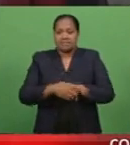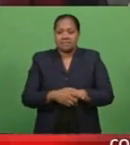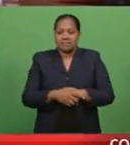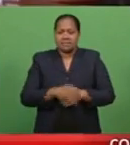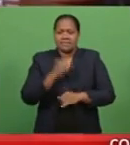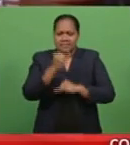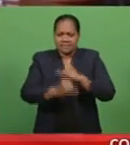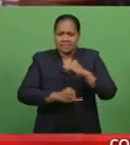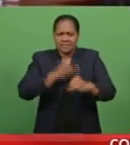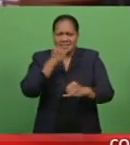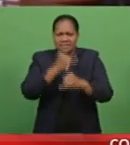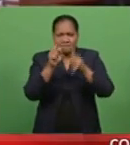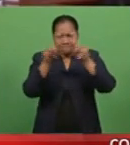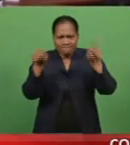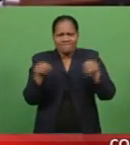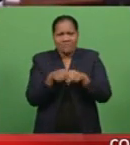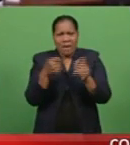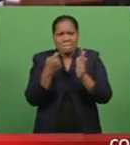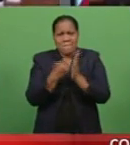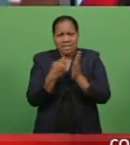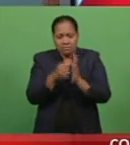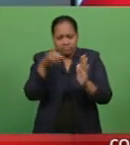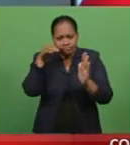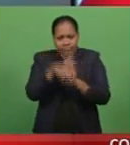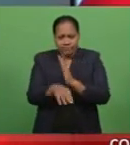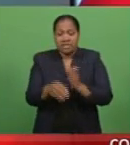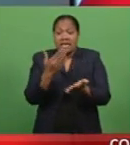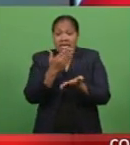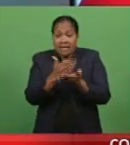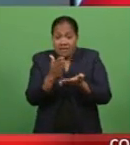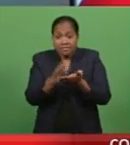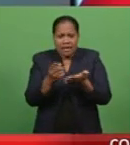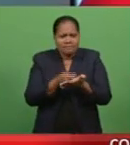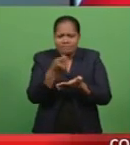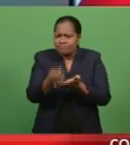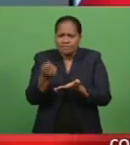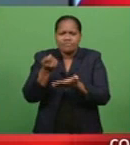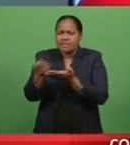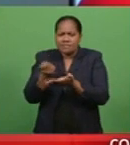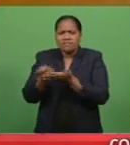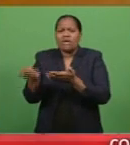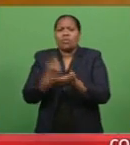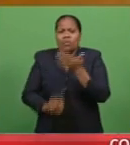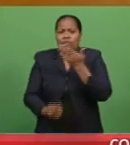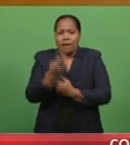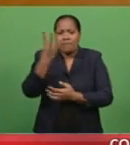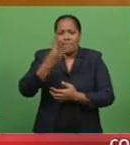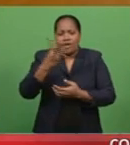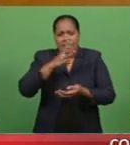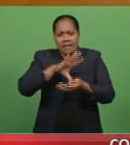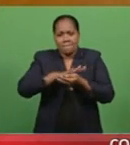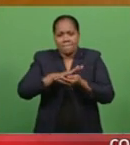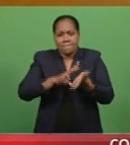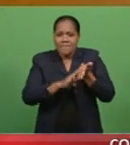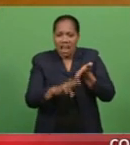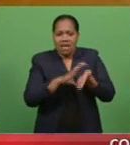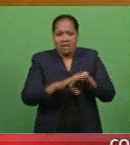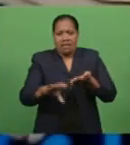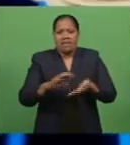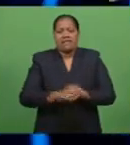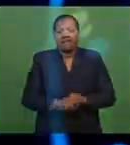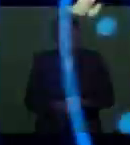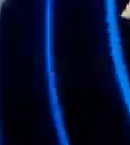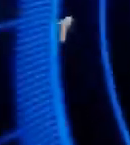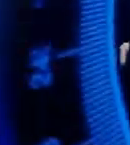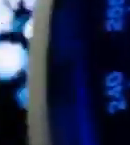international remittance on the decline. An FNPF payout suppresses 13 million. Stay with us.